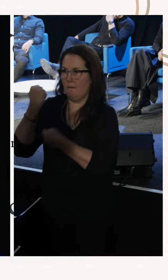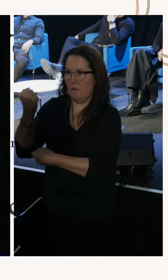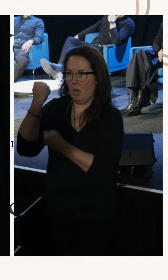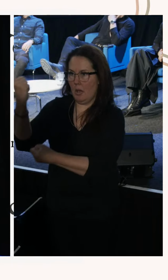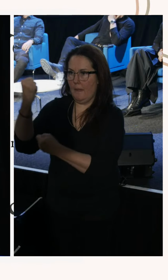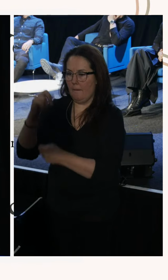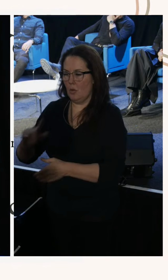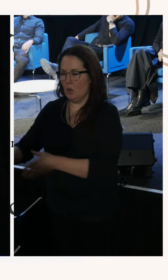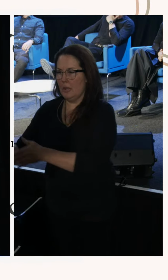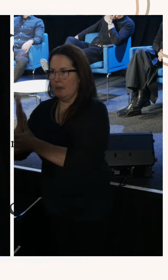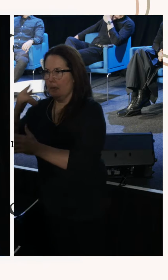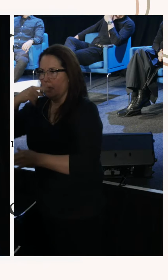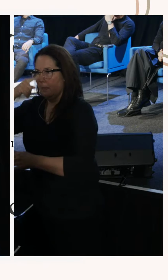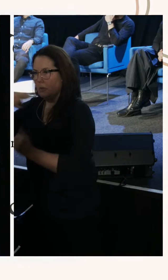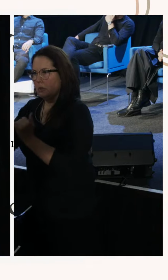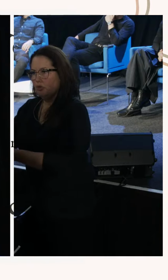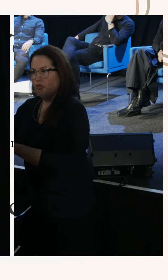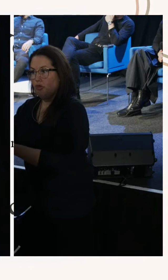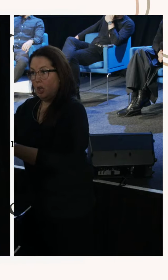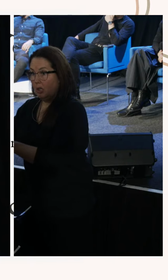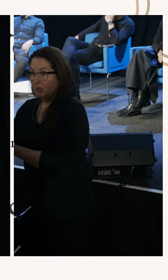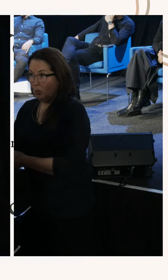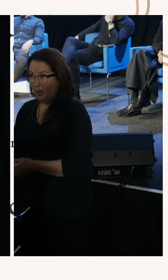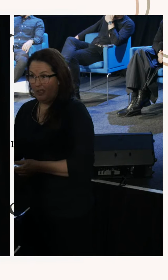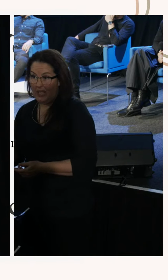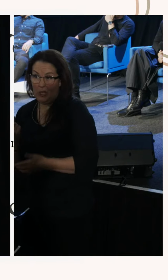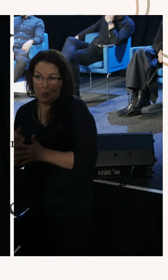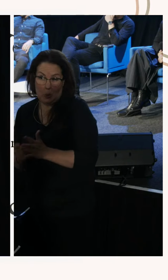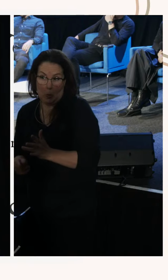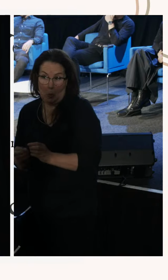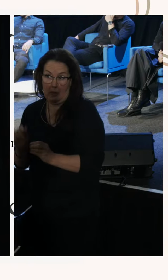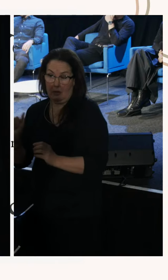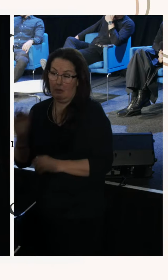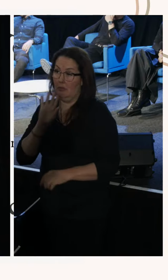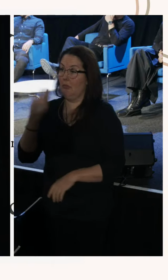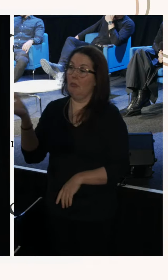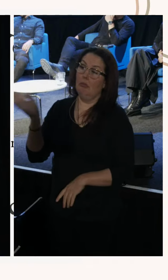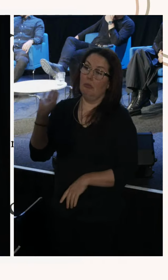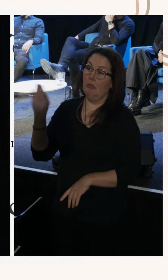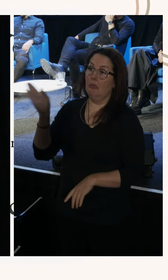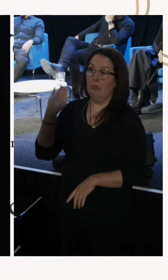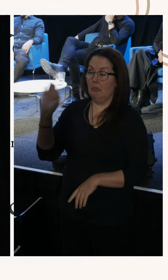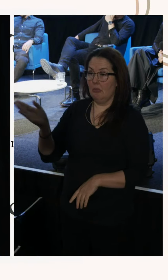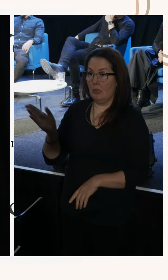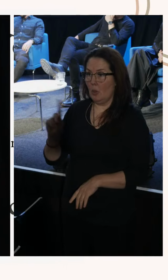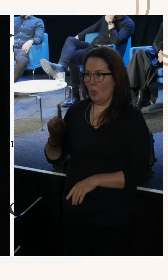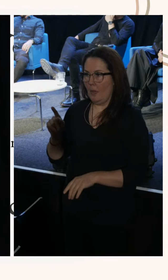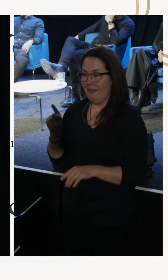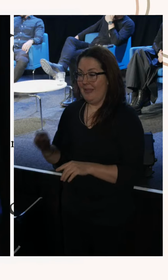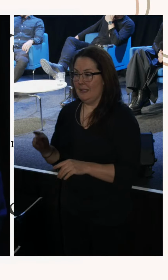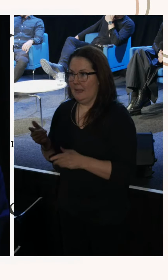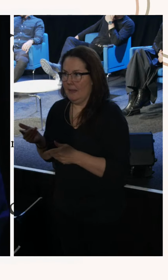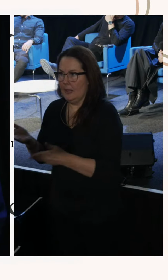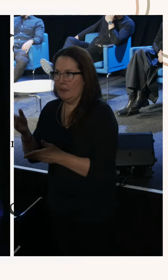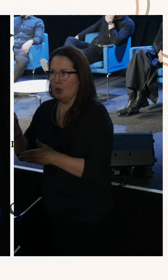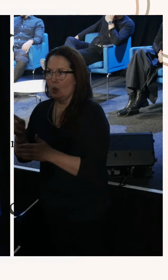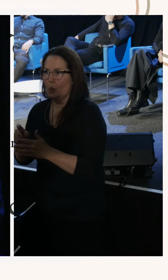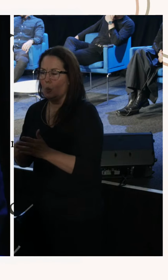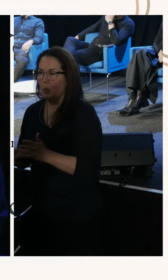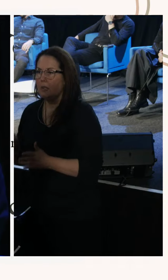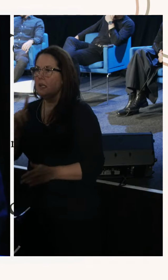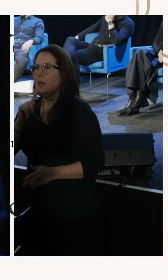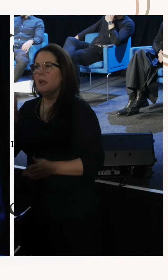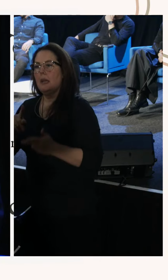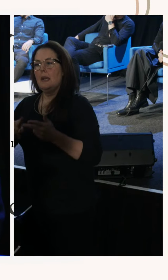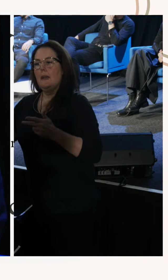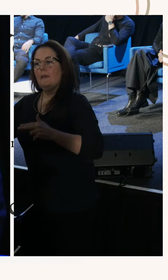for Indigenous rights, which is what they are doing with this rhetoric. What this allows them to do is to say that